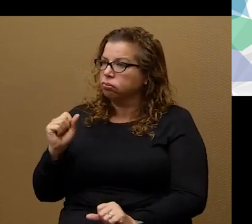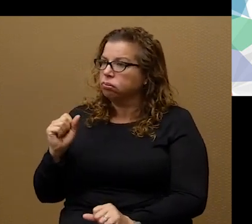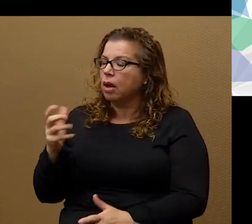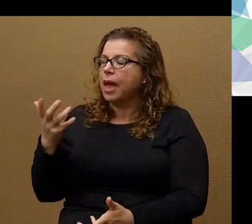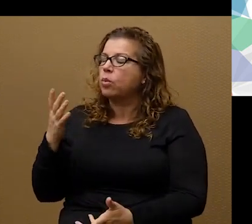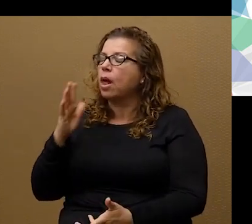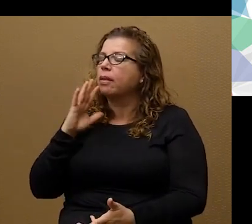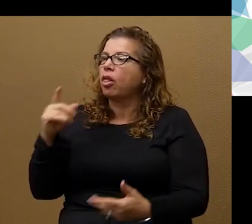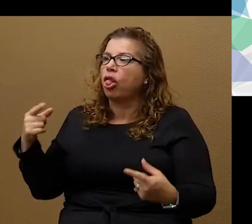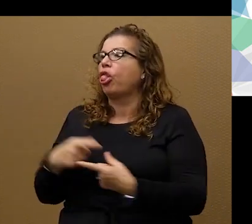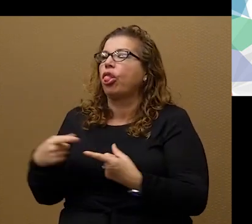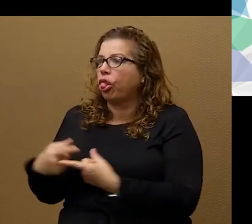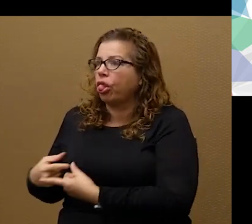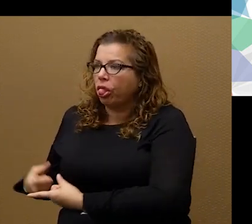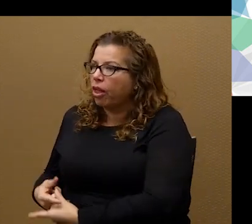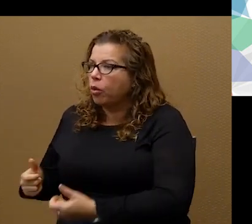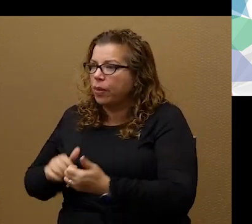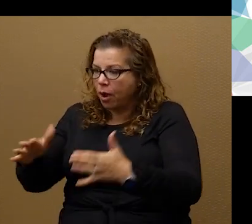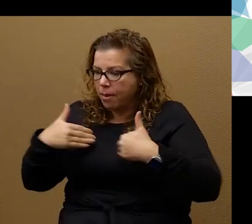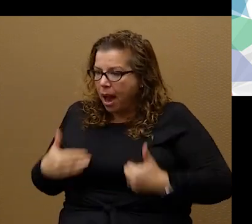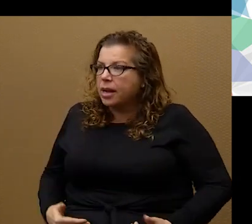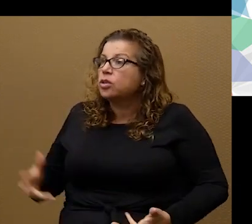discomfort with clothing, we talked about that.